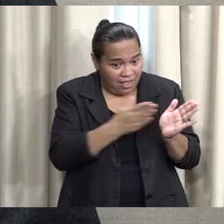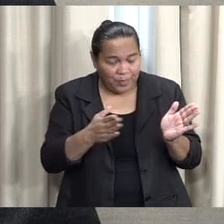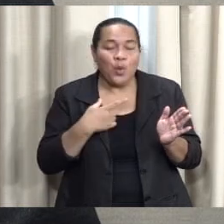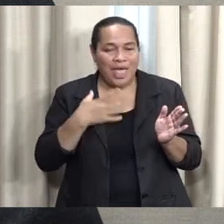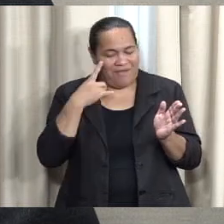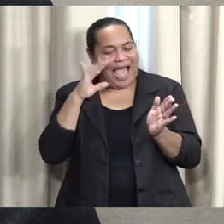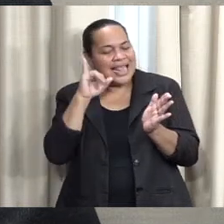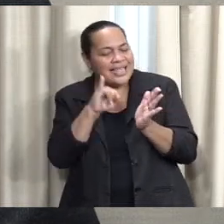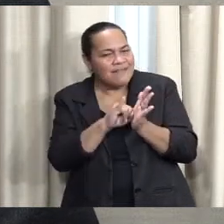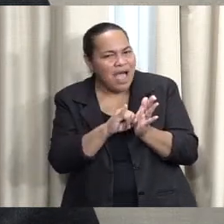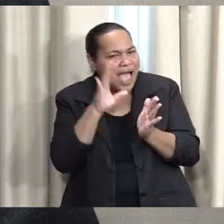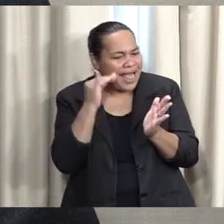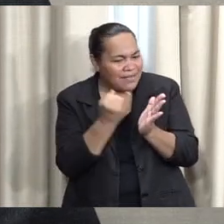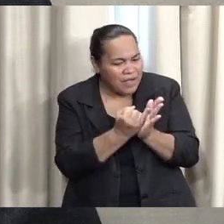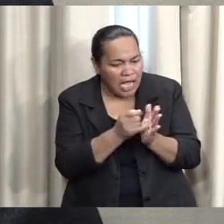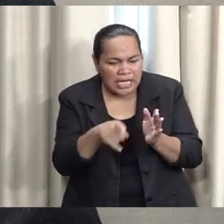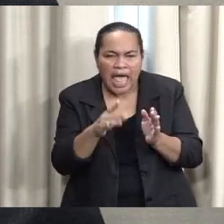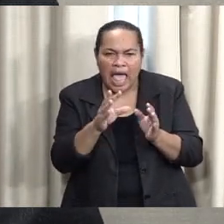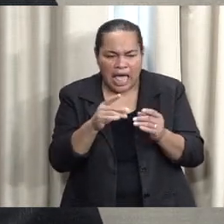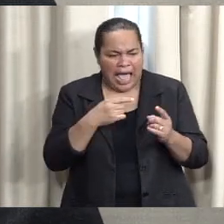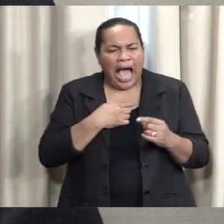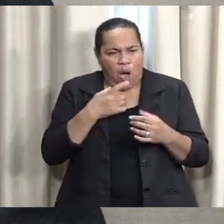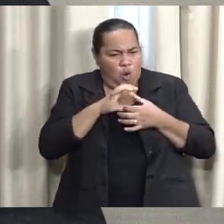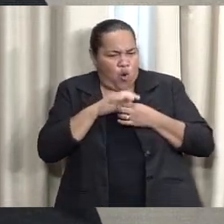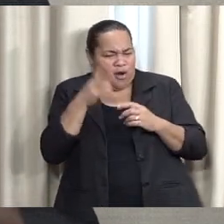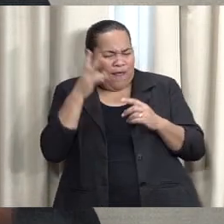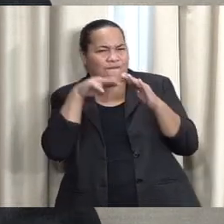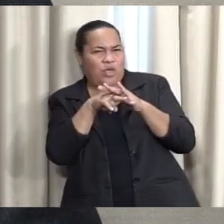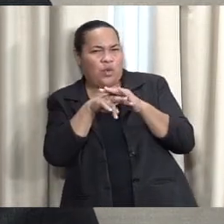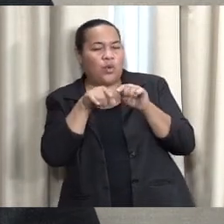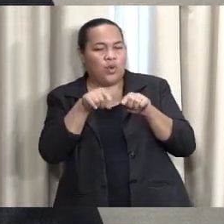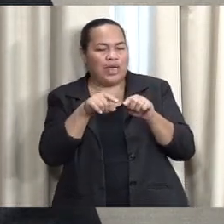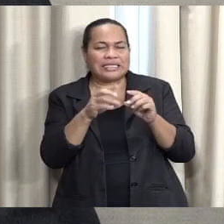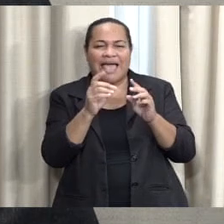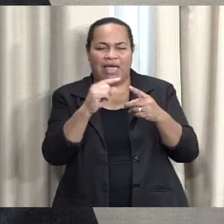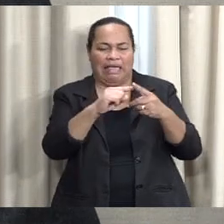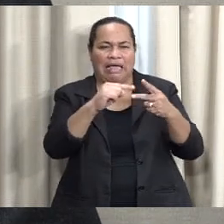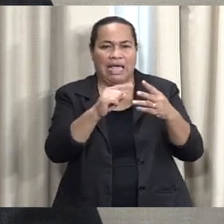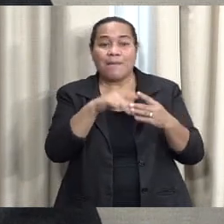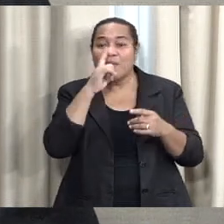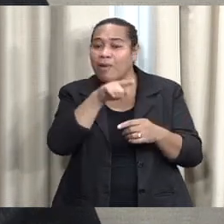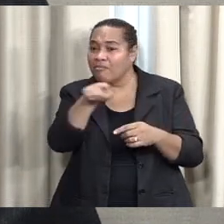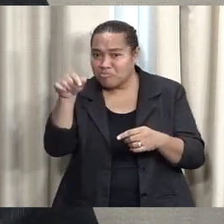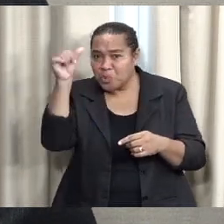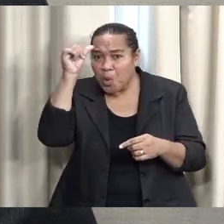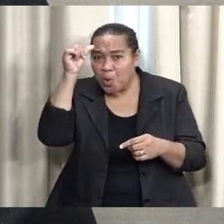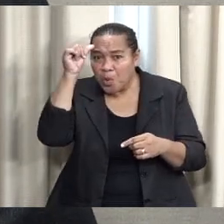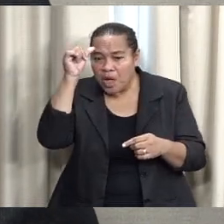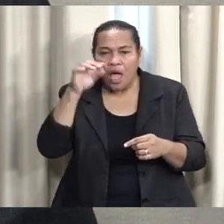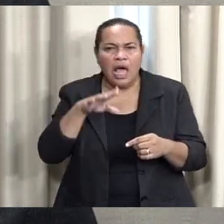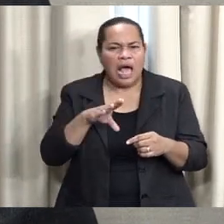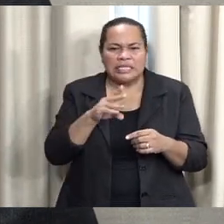areas which were not, in our view, and we know that, the people know that, were not